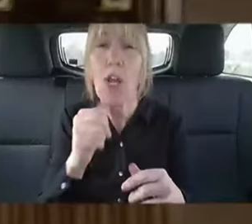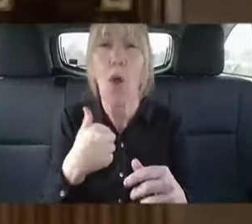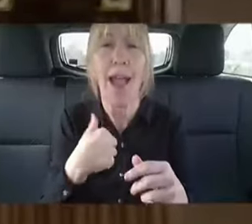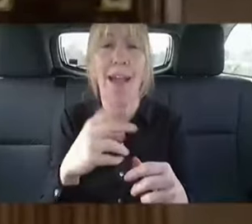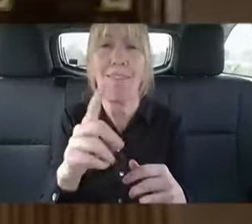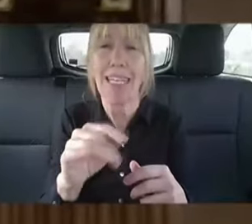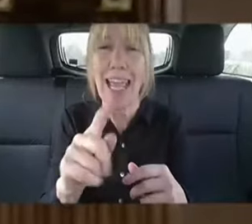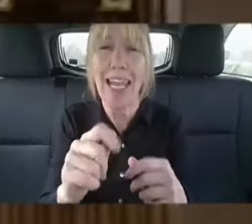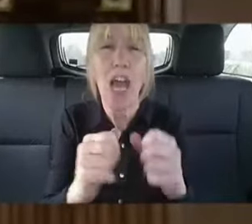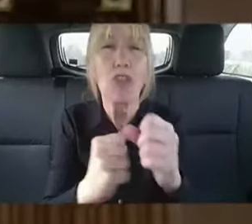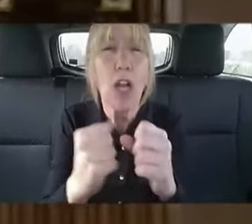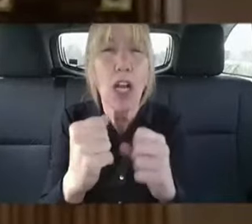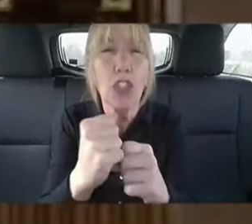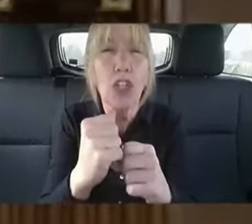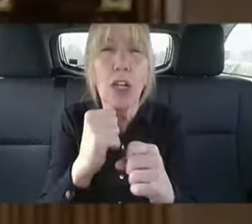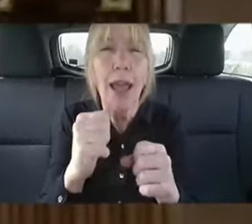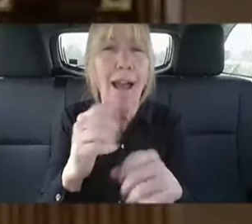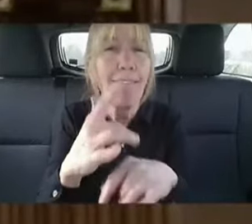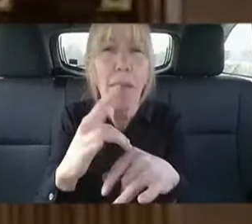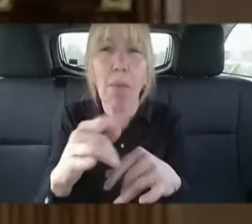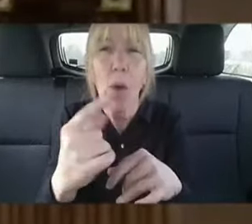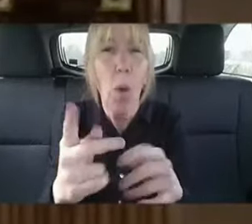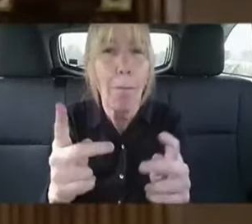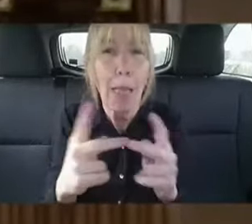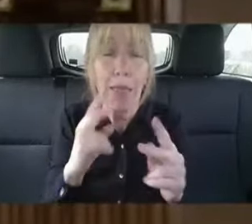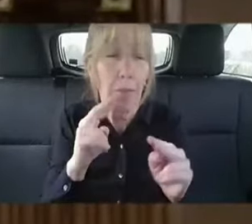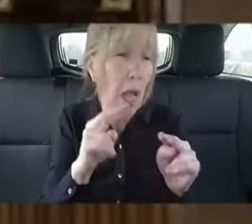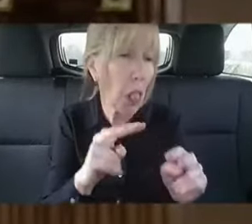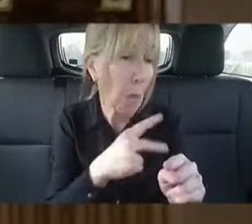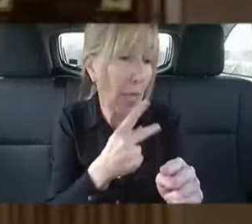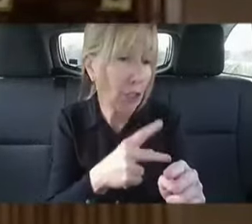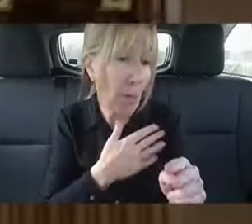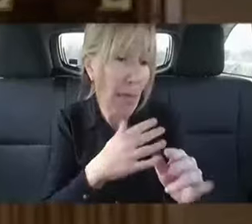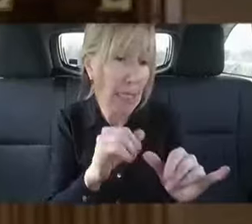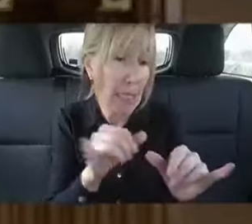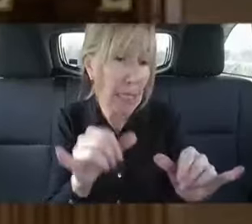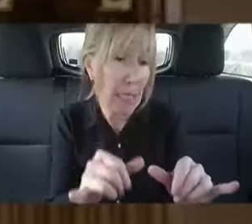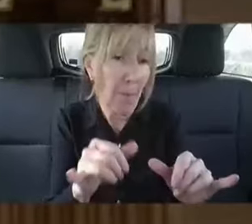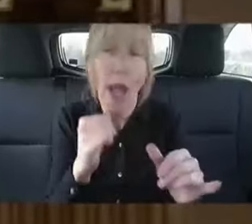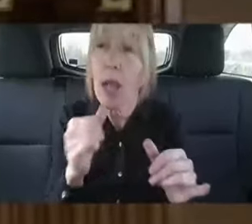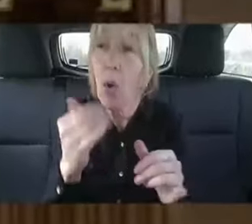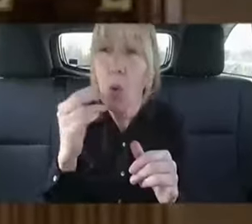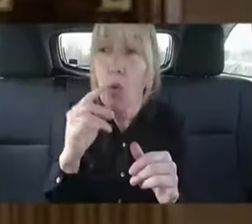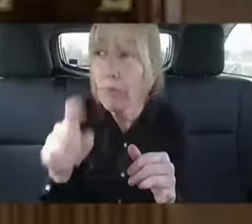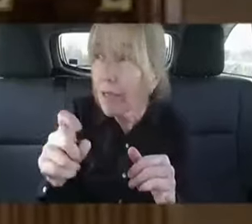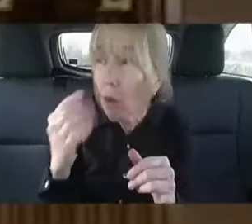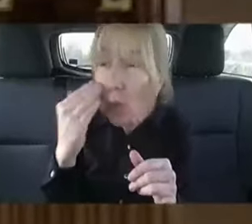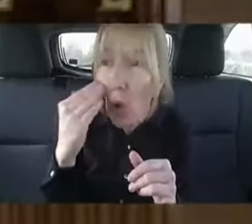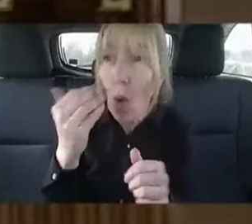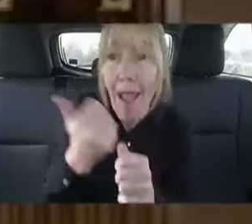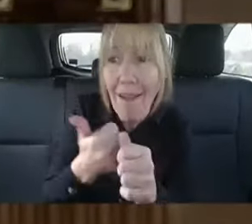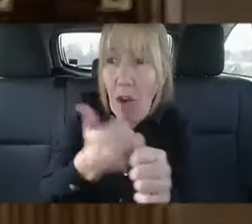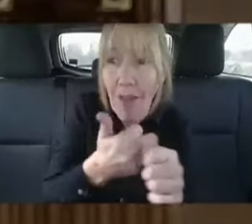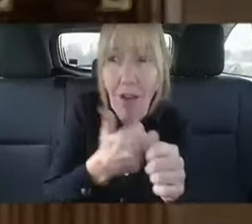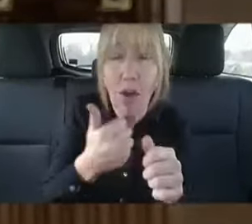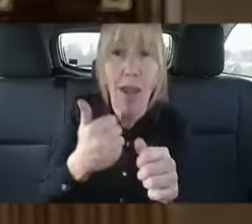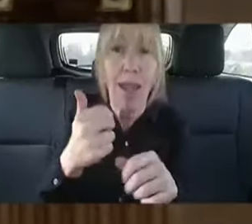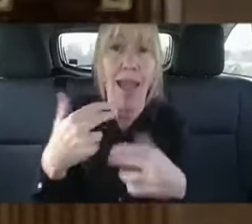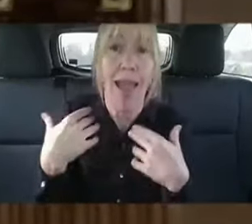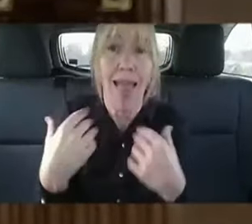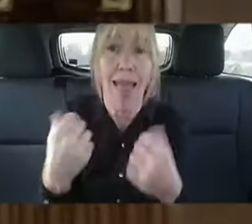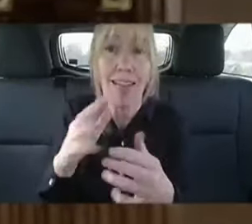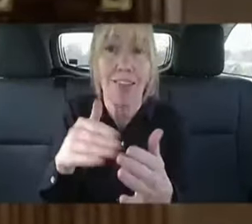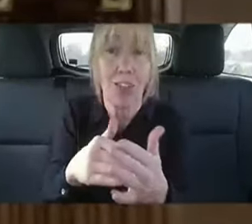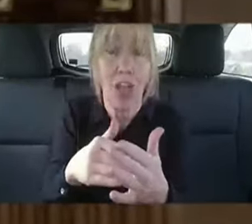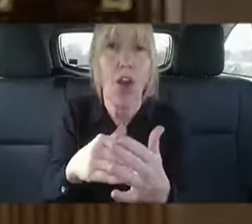have it available in one place. If I'm looking at patients in my system, I don't necessarily know every single health center they've been to. I don't know when they picked